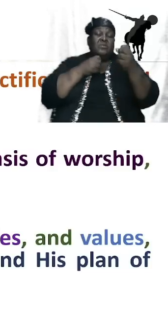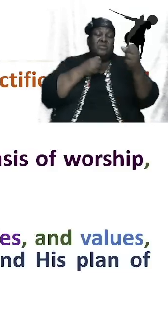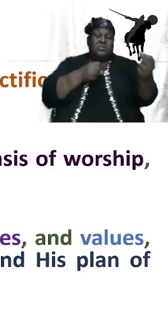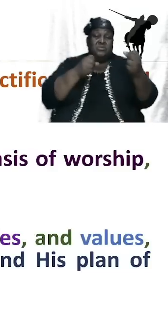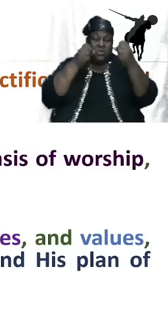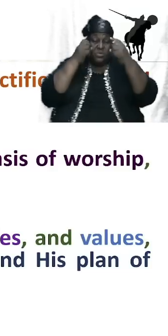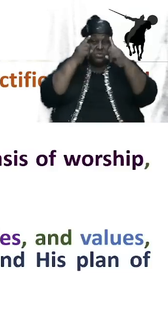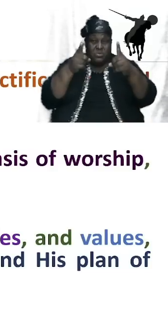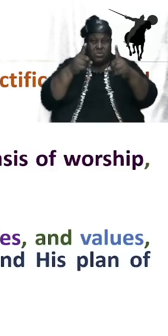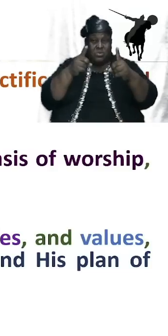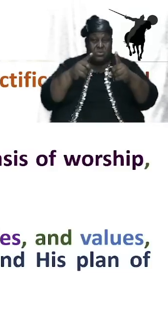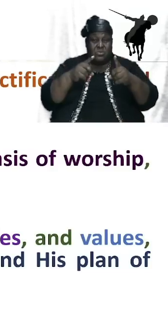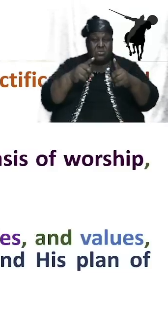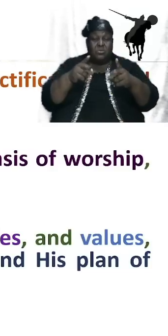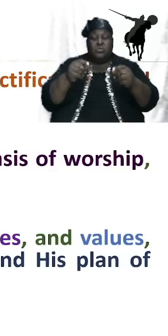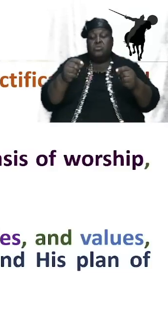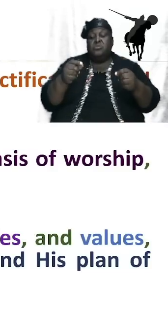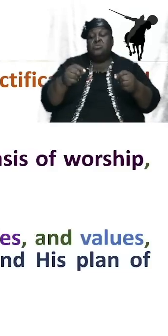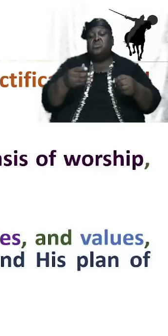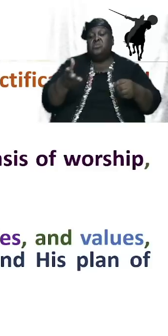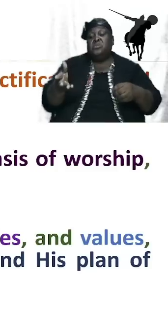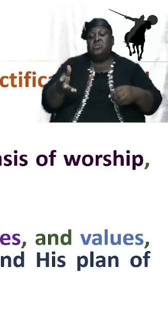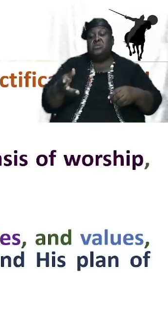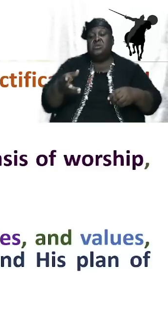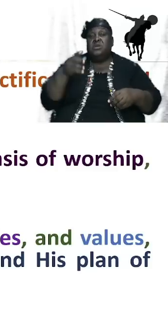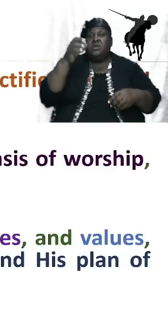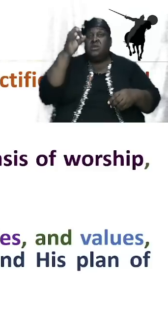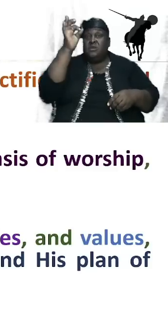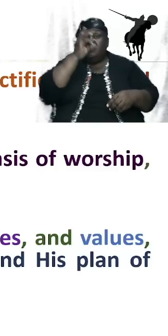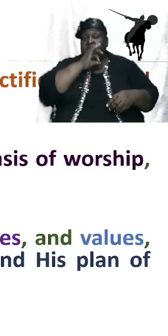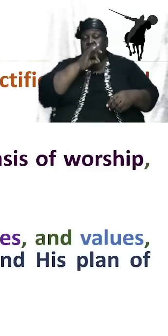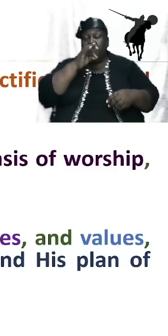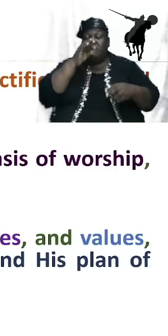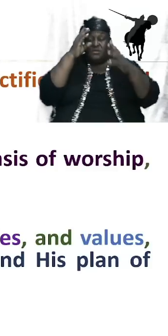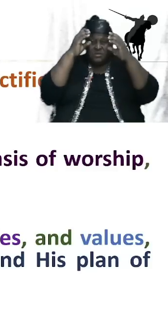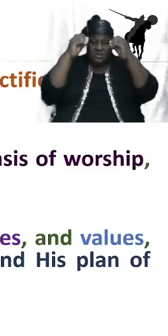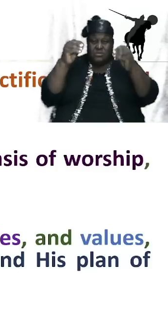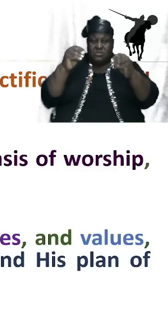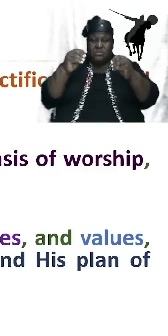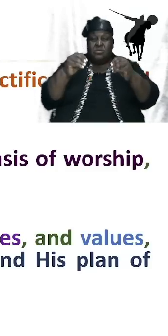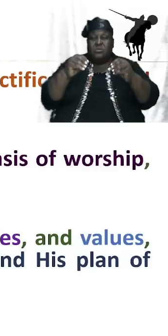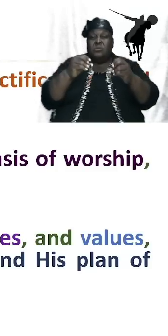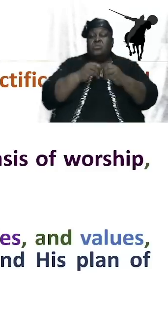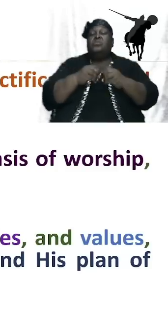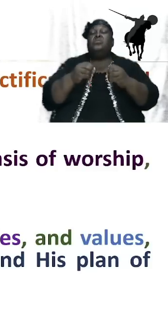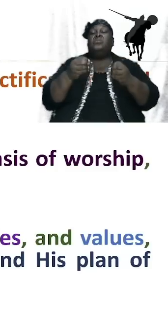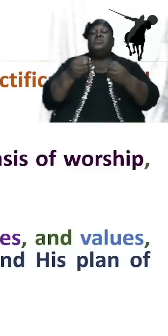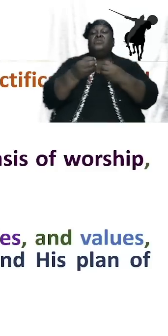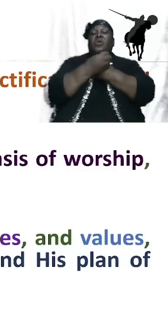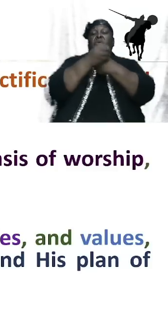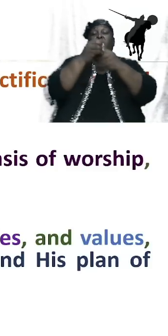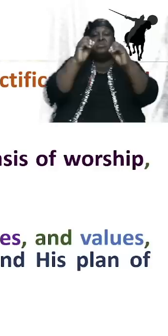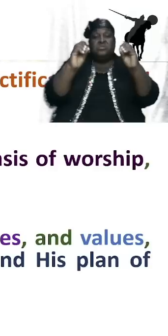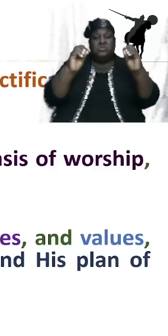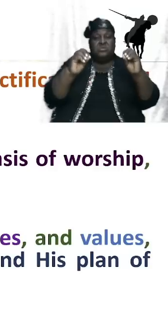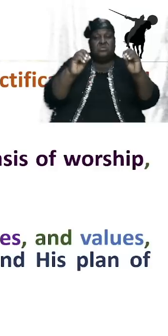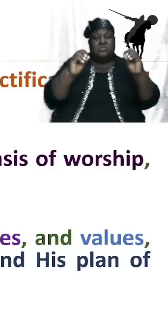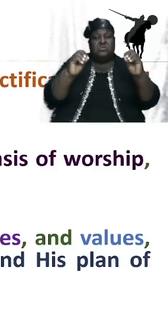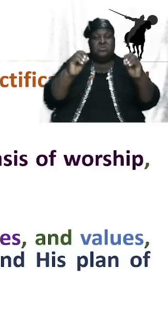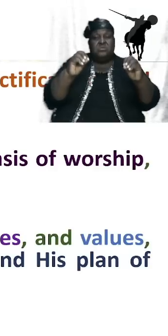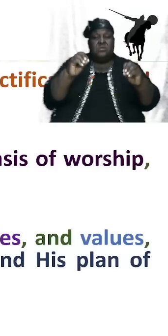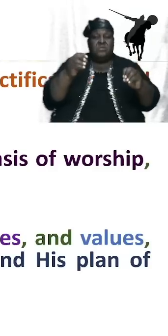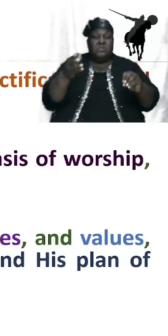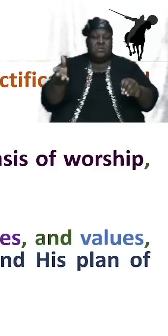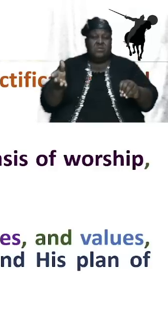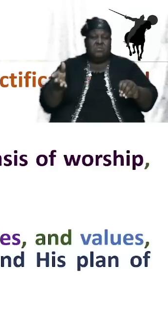that false teaching will do the opposite of this. Amen. False teaching is also going to shape your belief. But shape